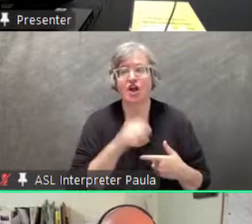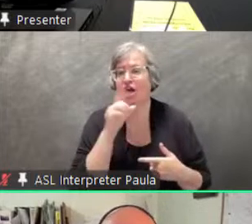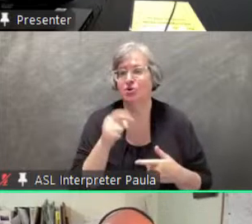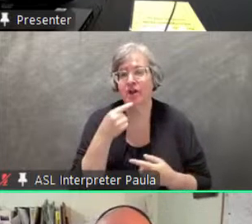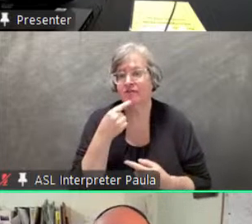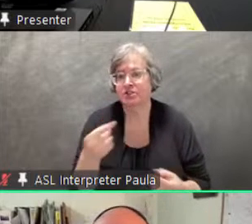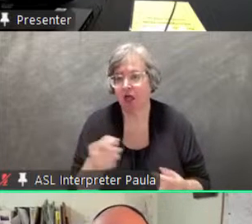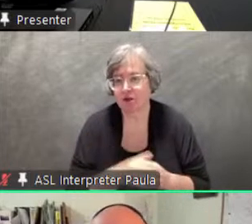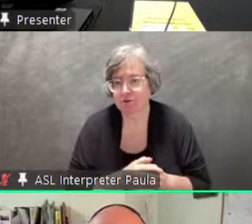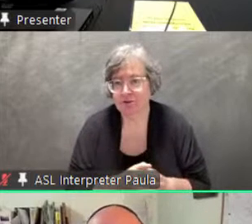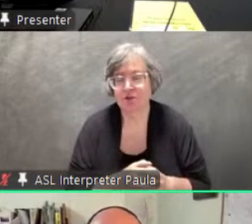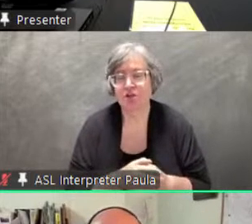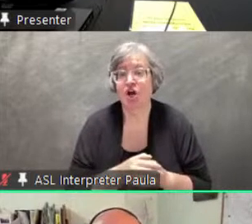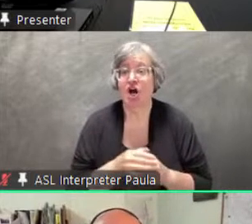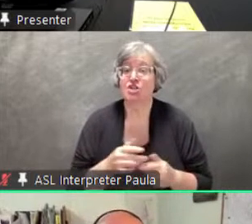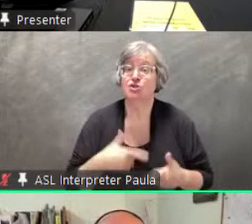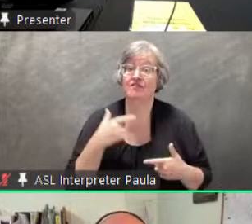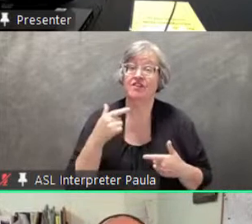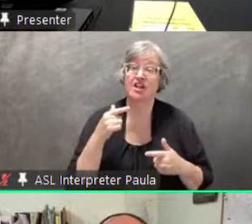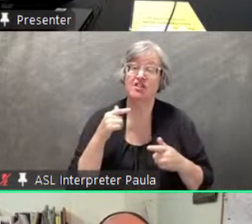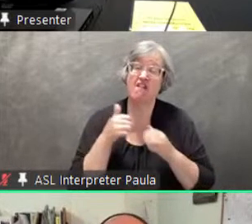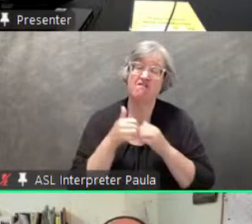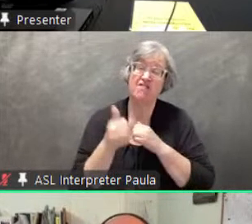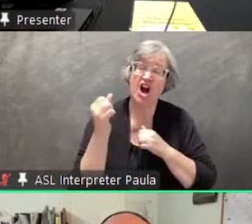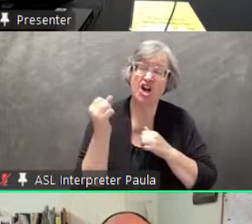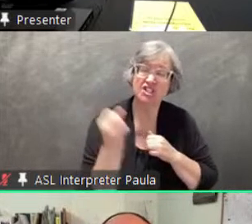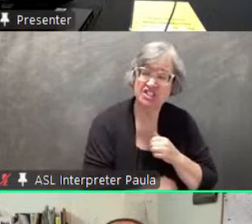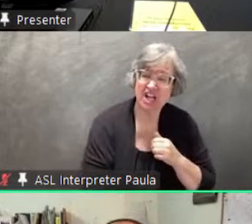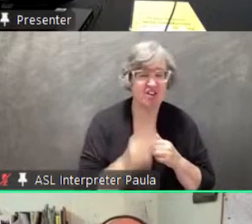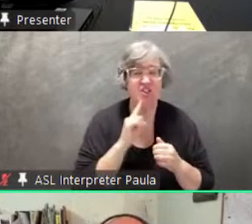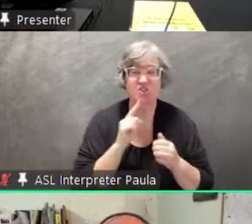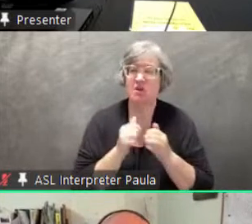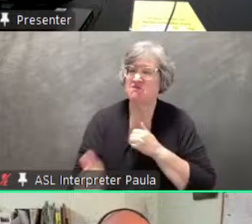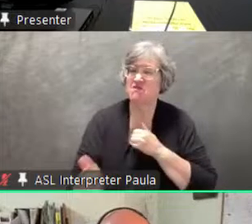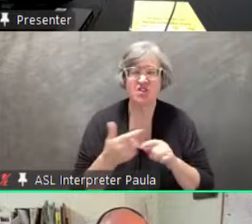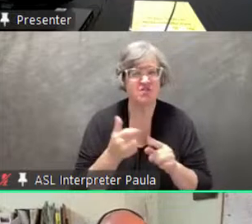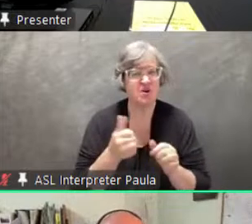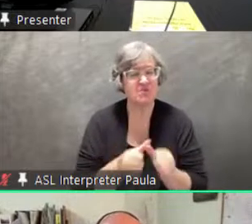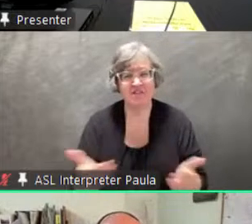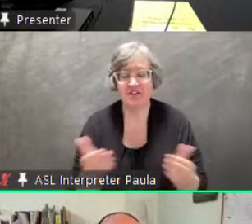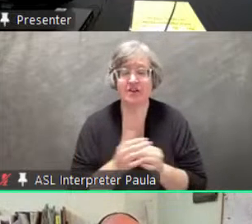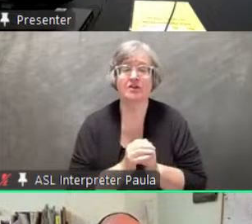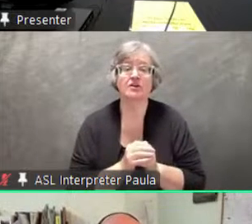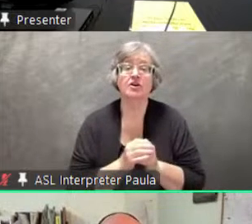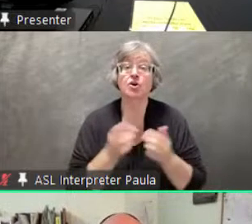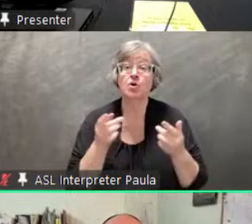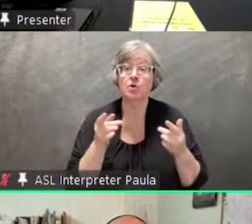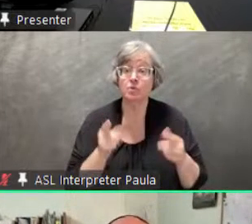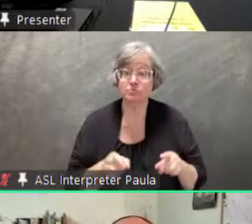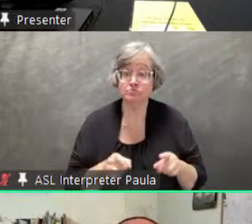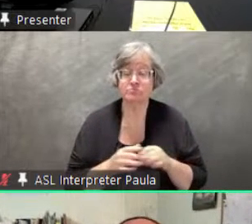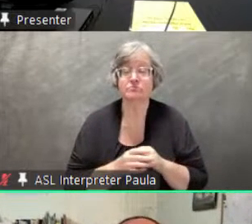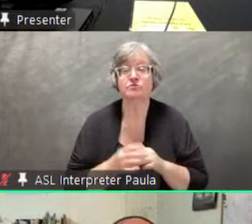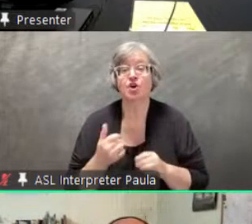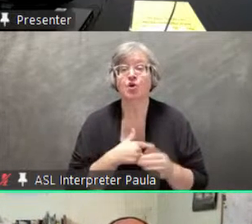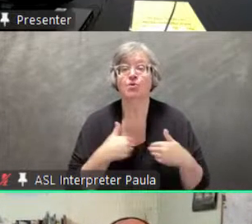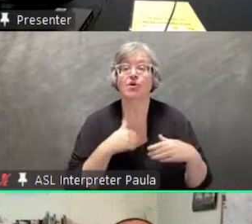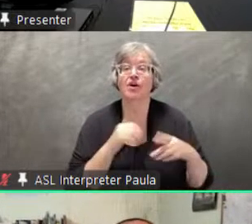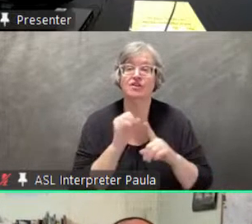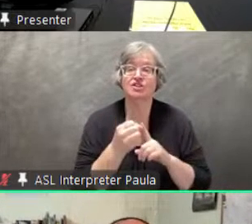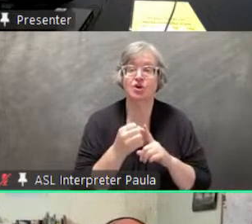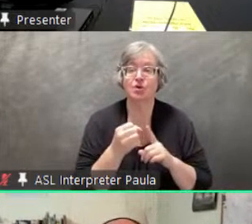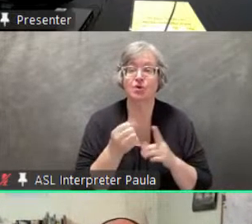you that. To live in the far south side is to just be further from everything. As a result, we have a situation